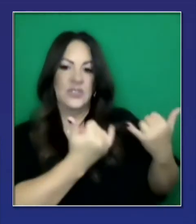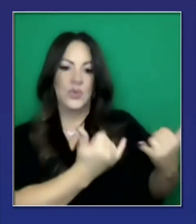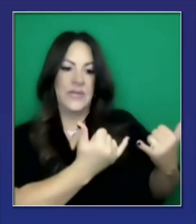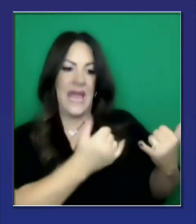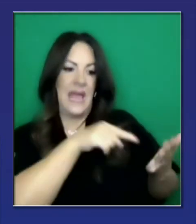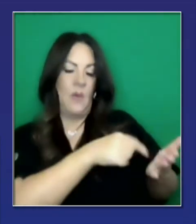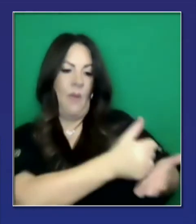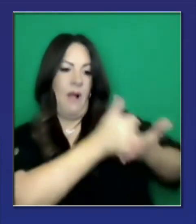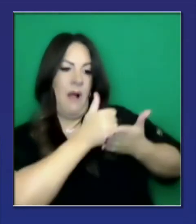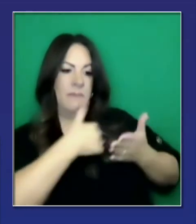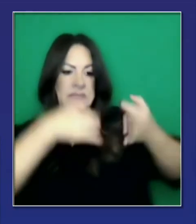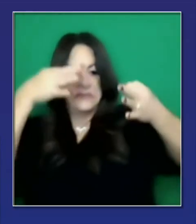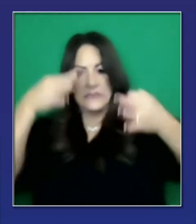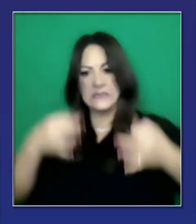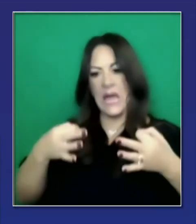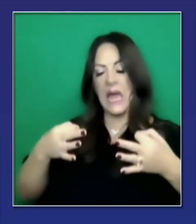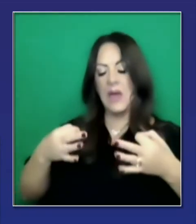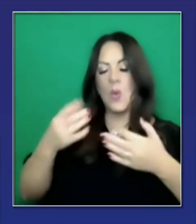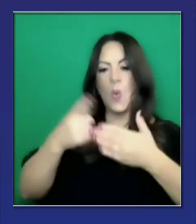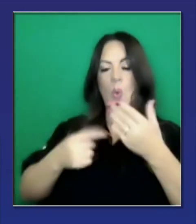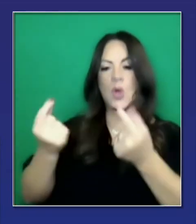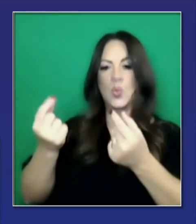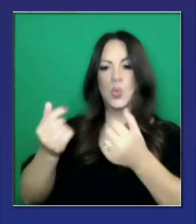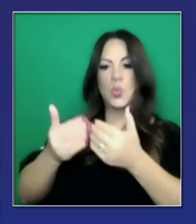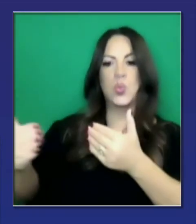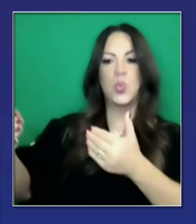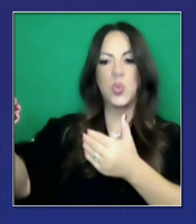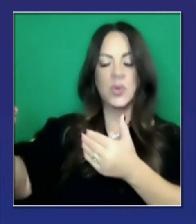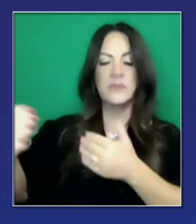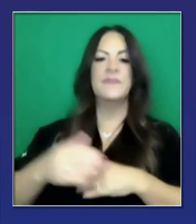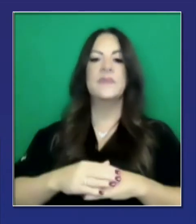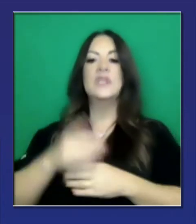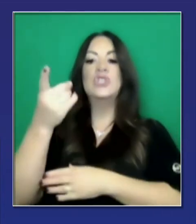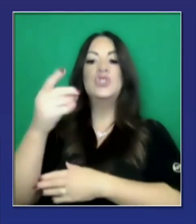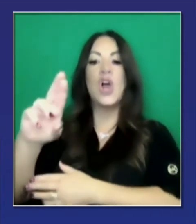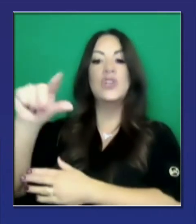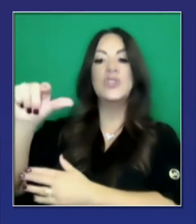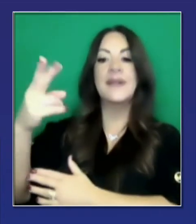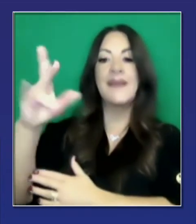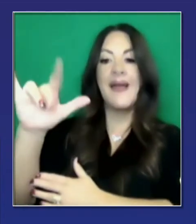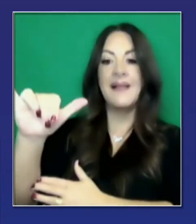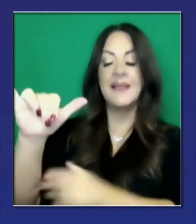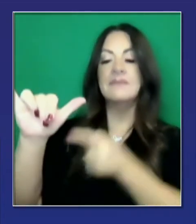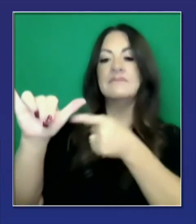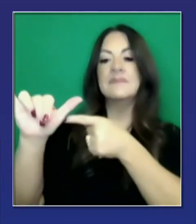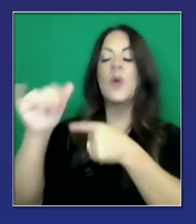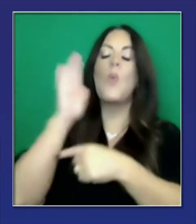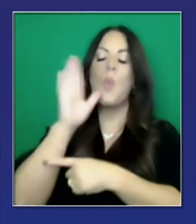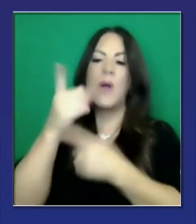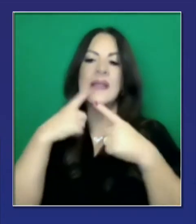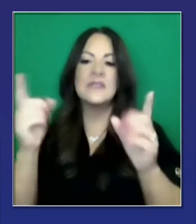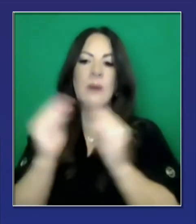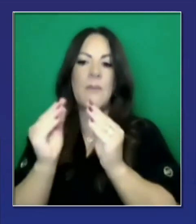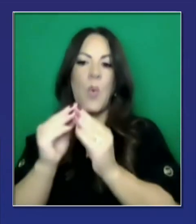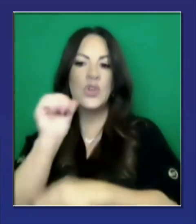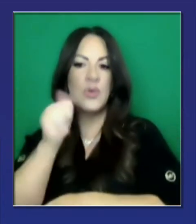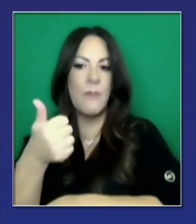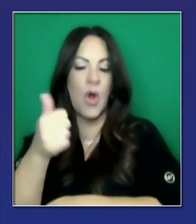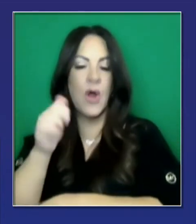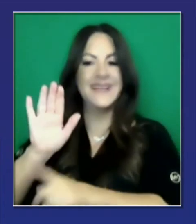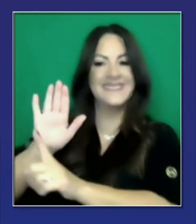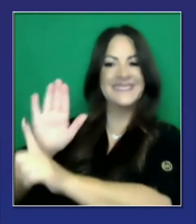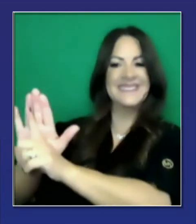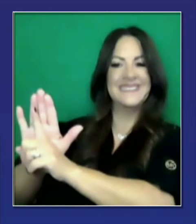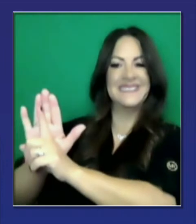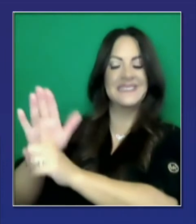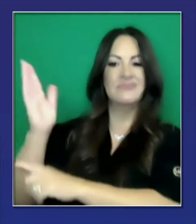team likely tomorrow will announce, and that's why you see on this slide the 12/29 announcement. They will announce,